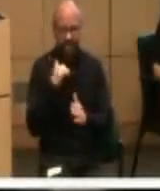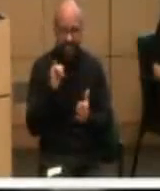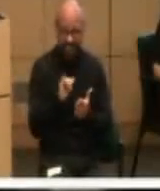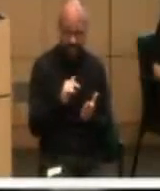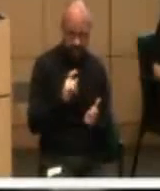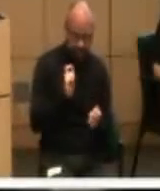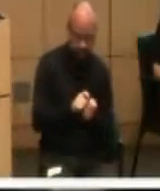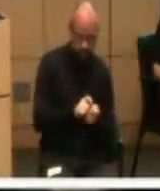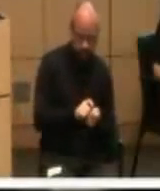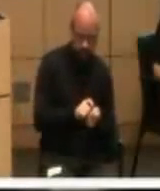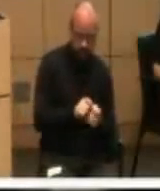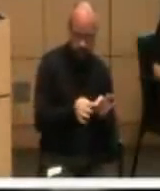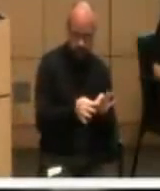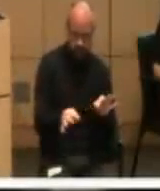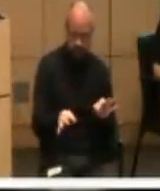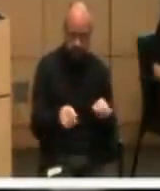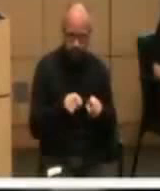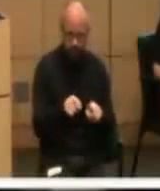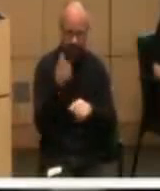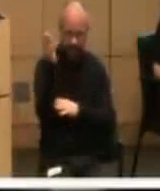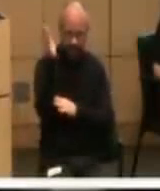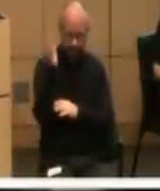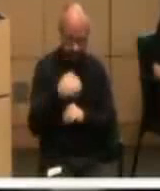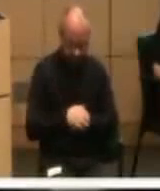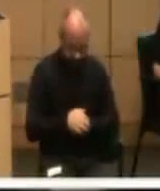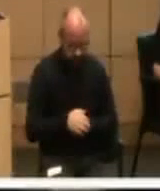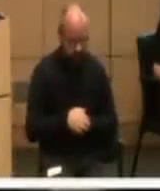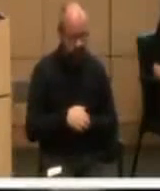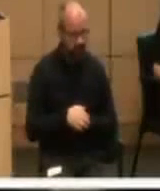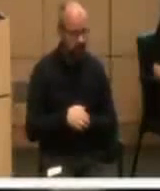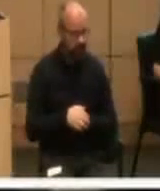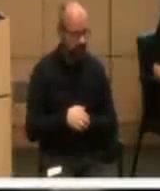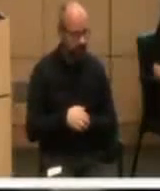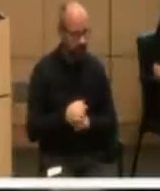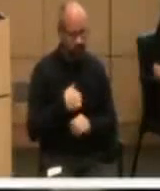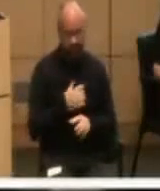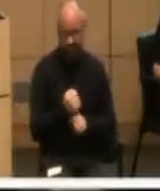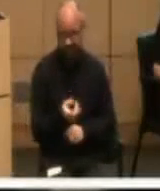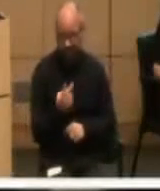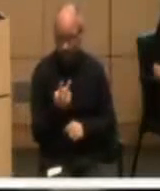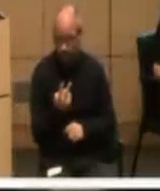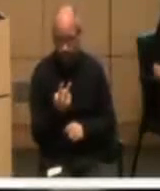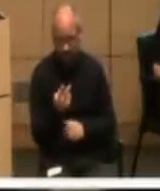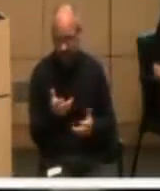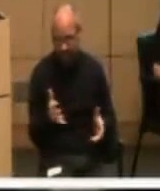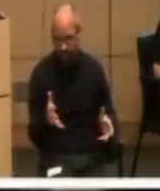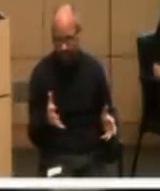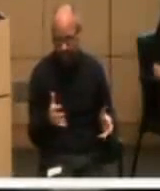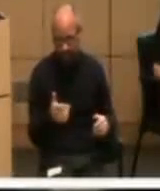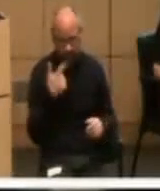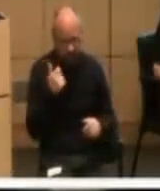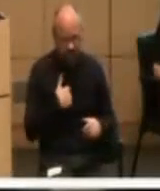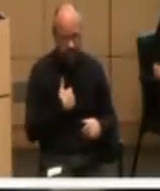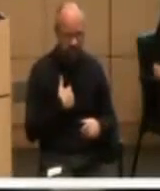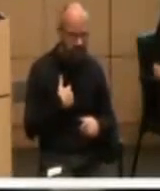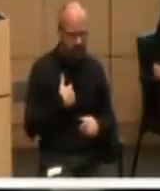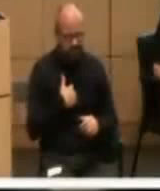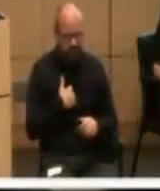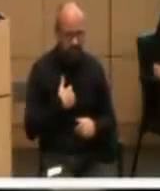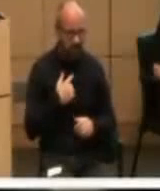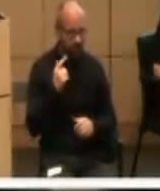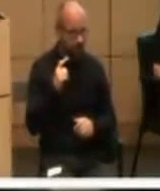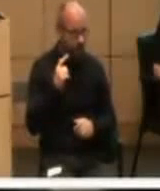lecture. And the issue that we're running, and I only got like two devices because I was afraid of the audio quality that